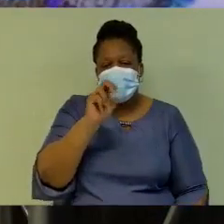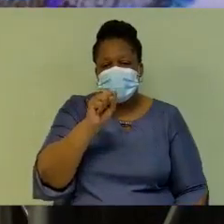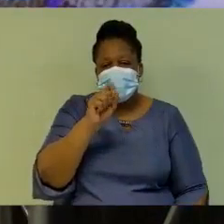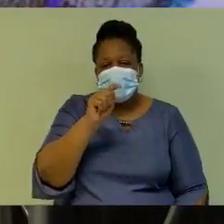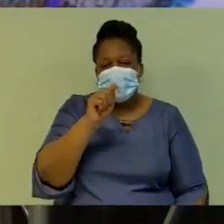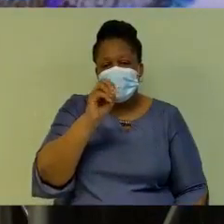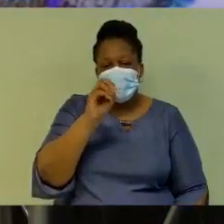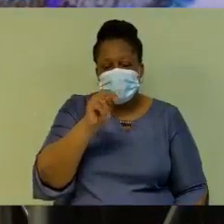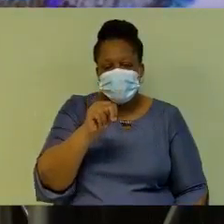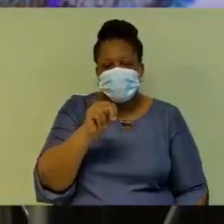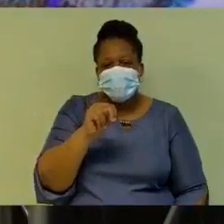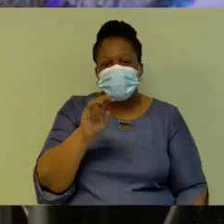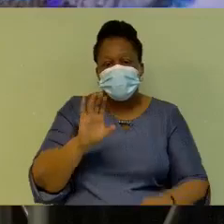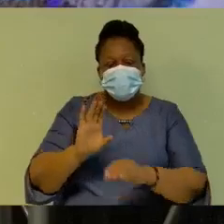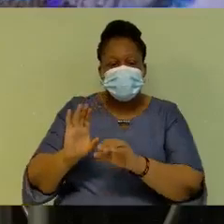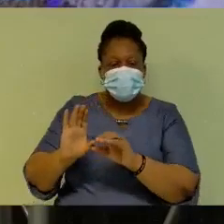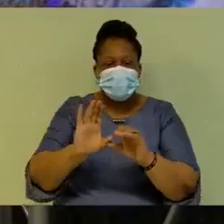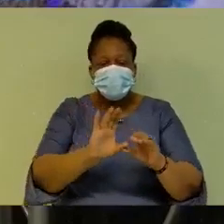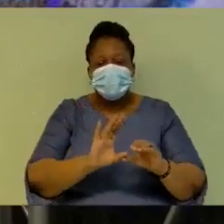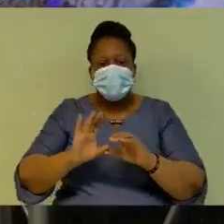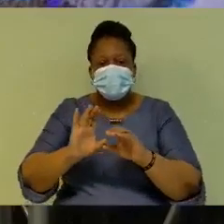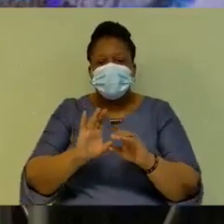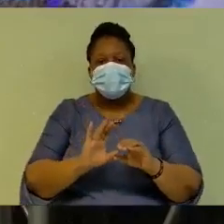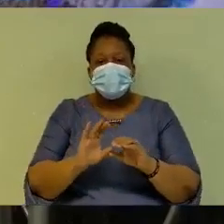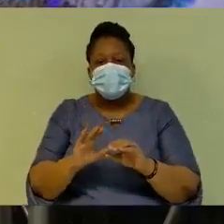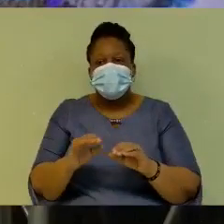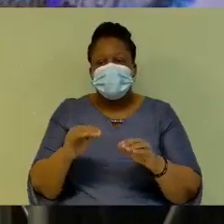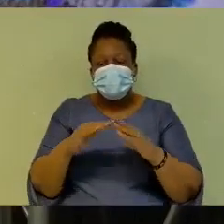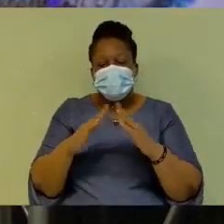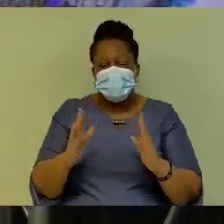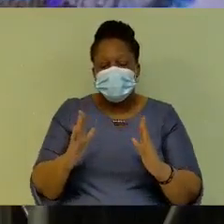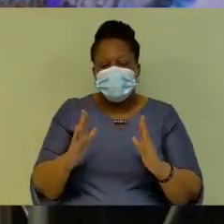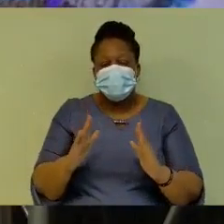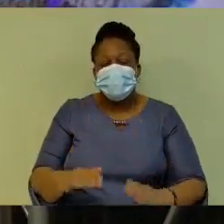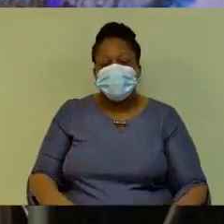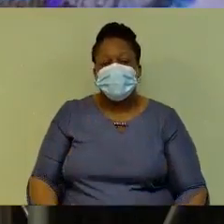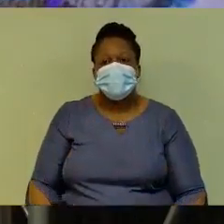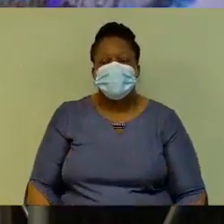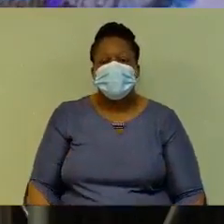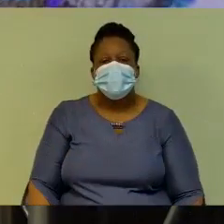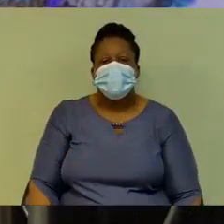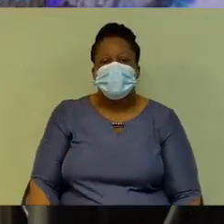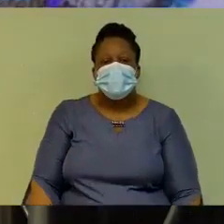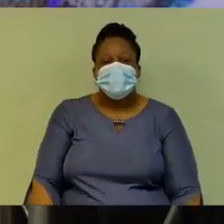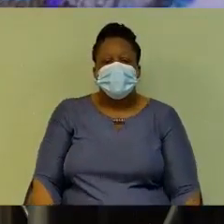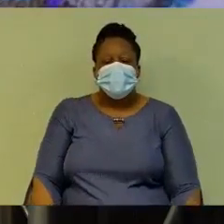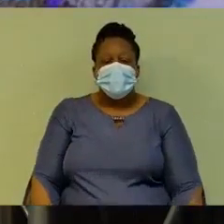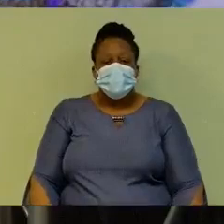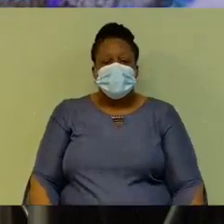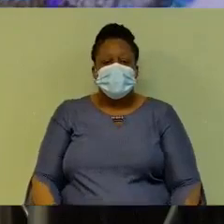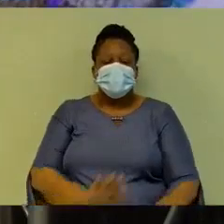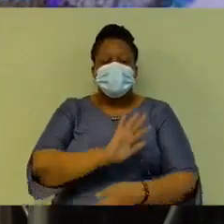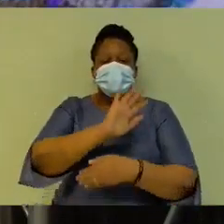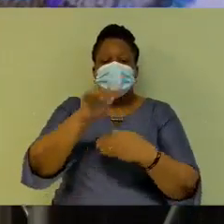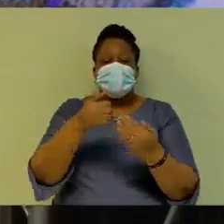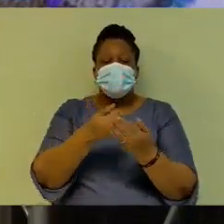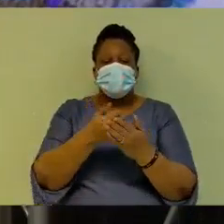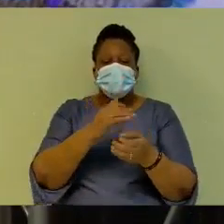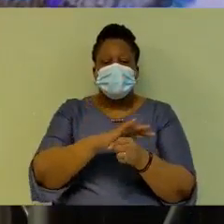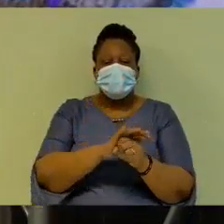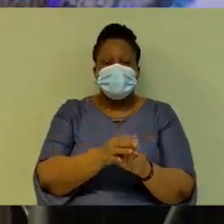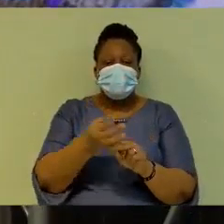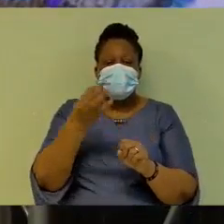written tests will be conducted at the St. Johnson Community Center. All the COVID-19 protocols